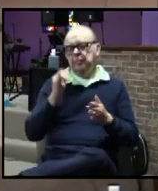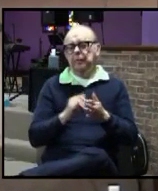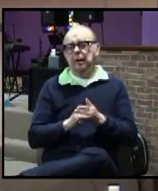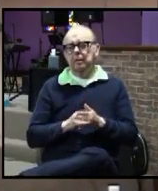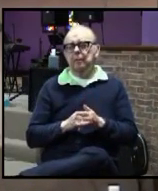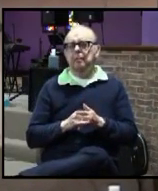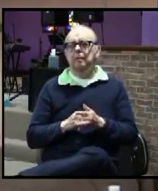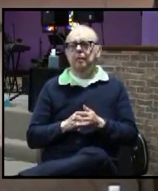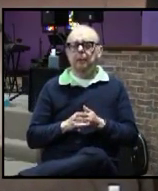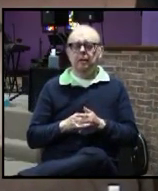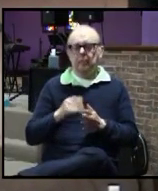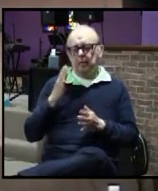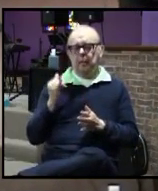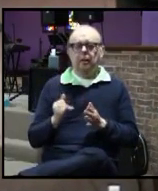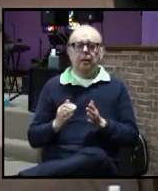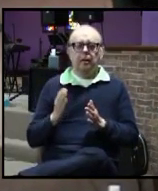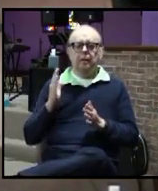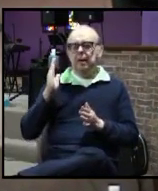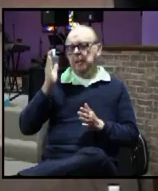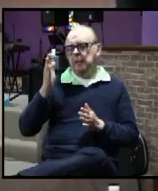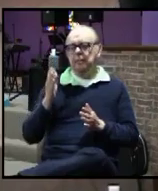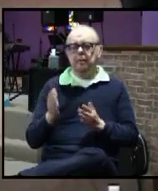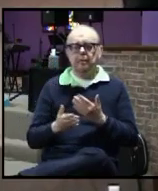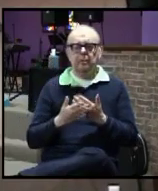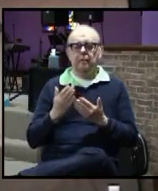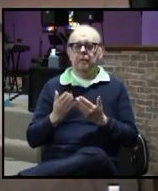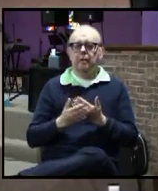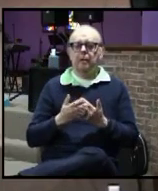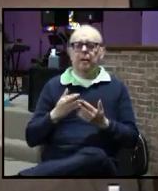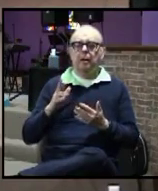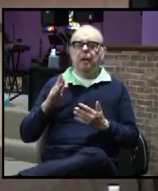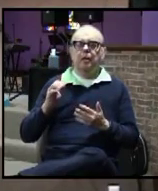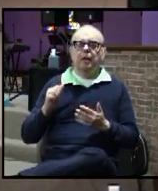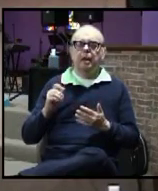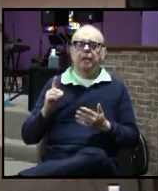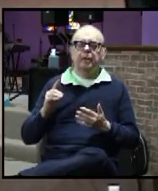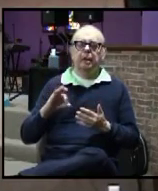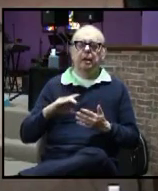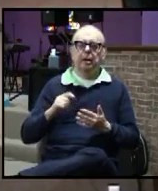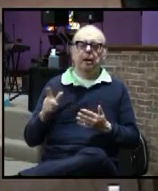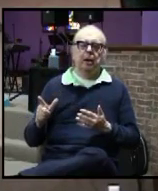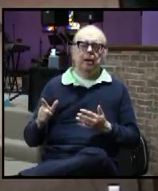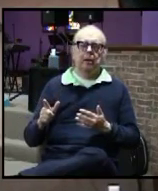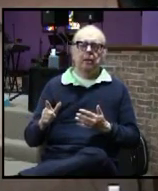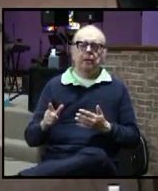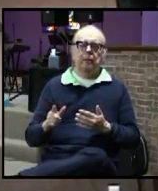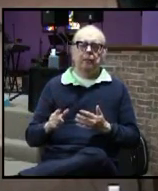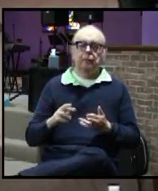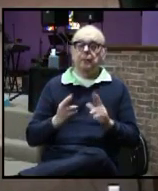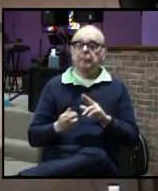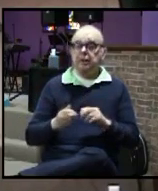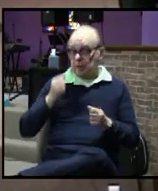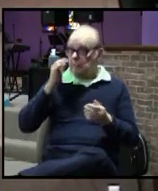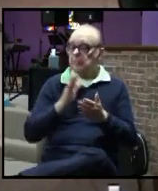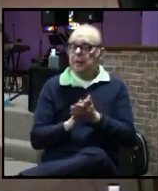Jesus understood that. That's why his message was simple and it was radical. Repent and believe.